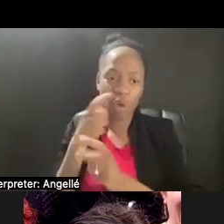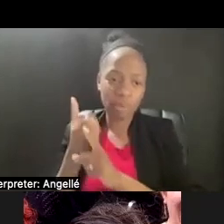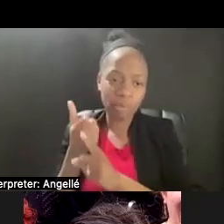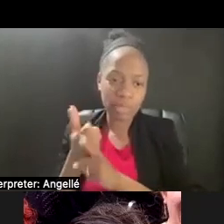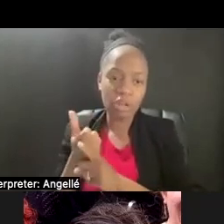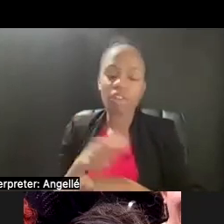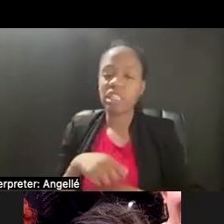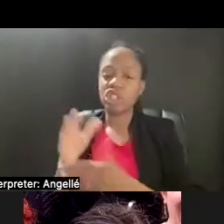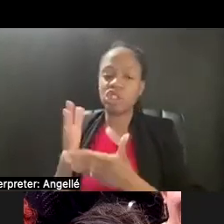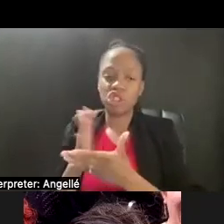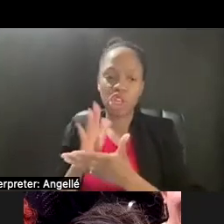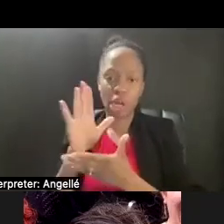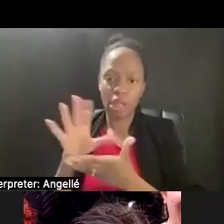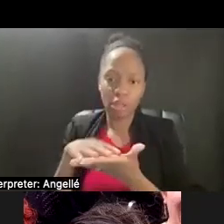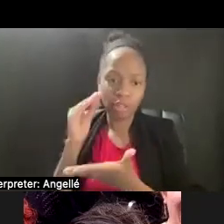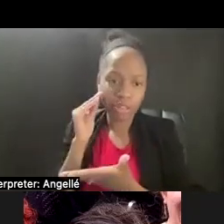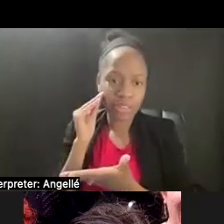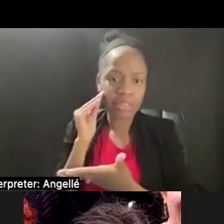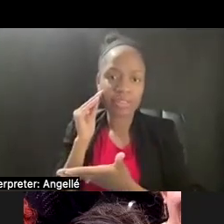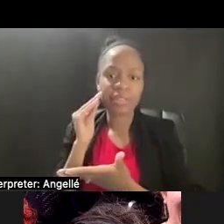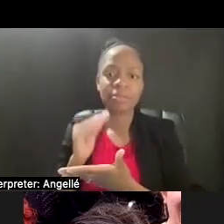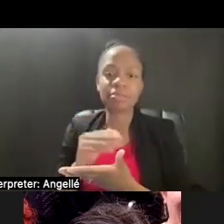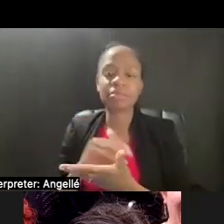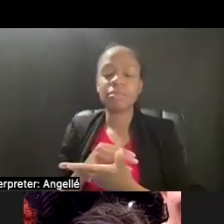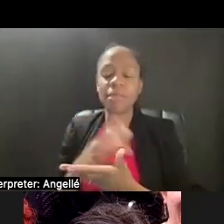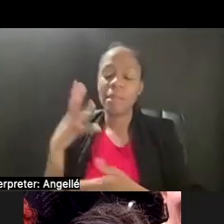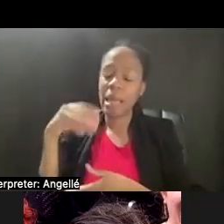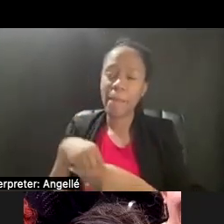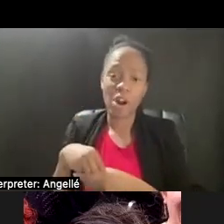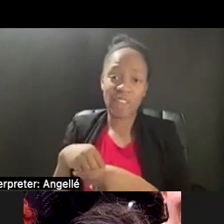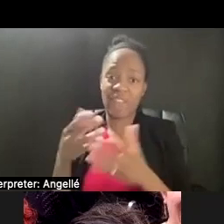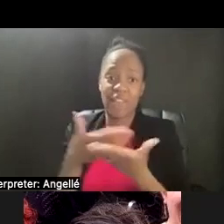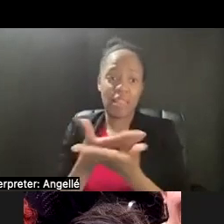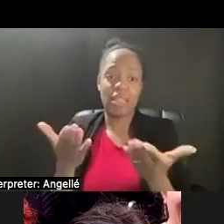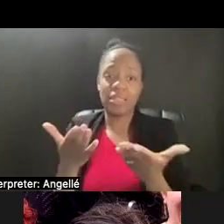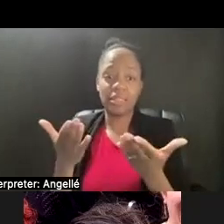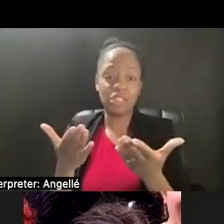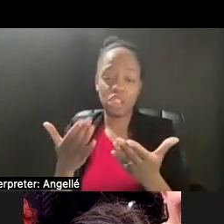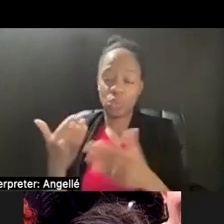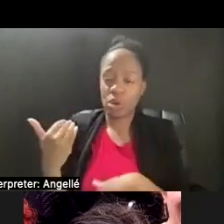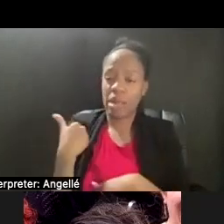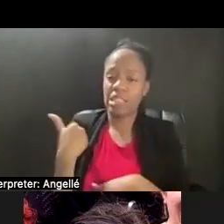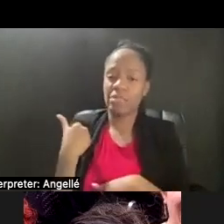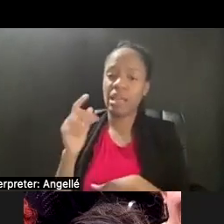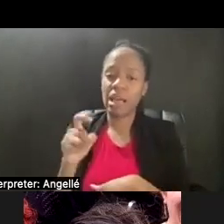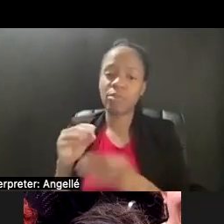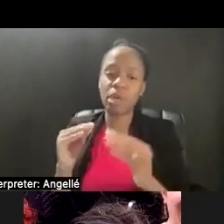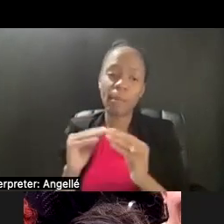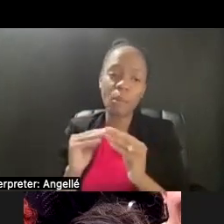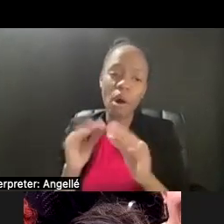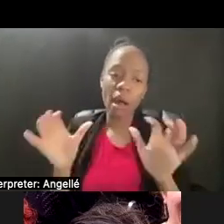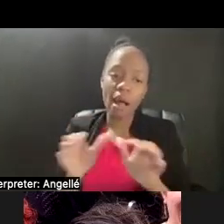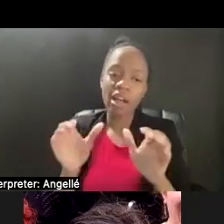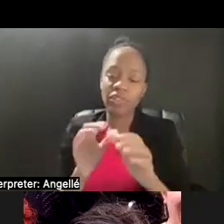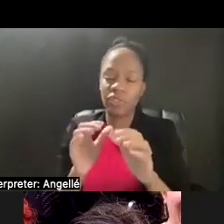they've learned. And being a part of this just reminds me that I have to be more active and do more of